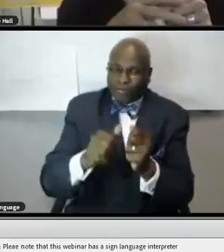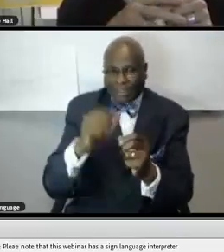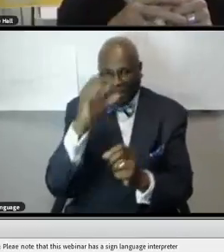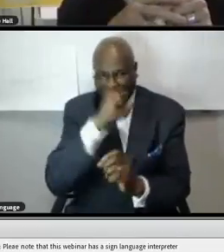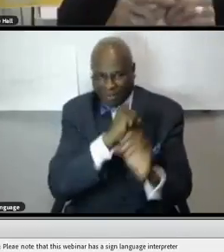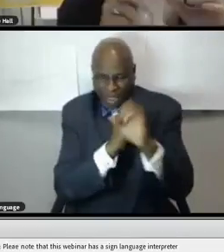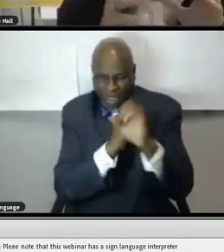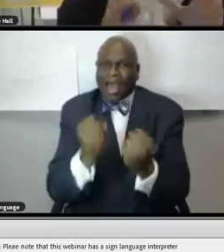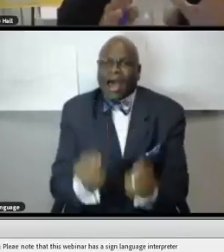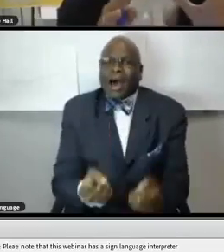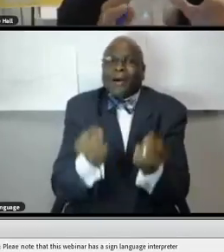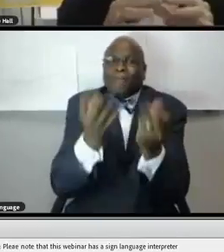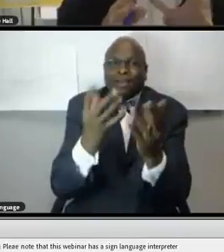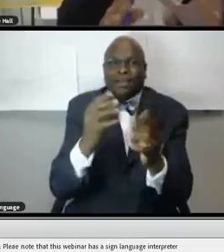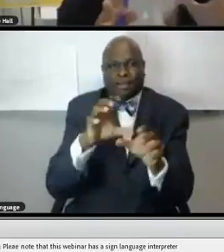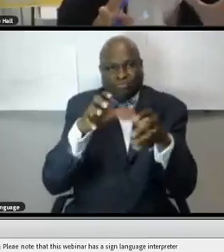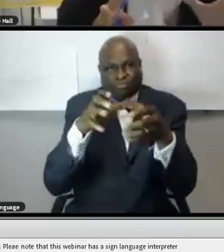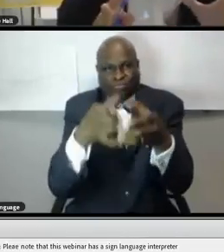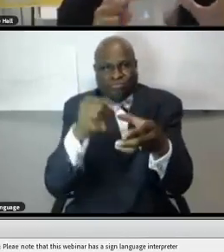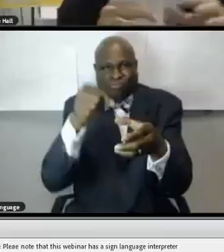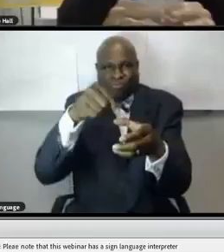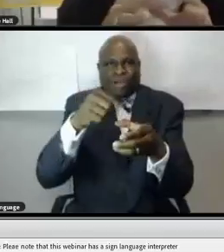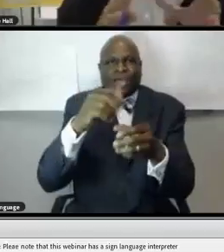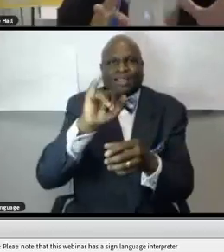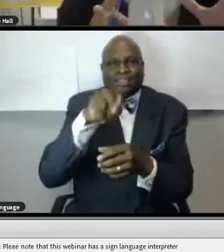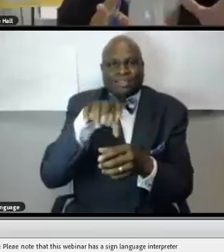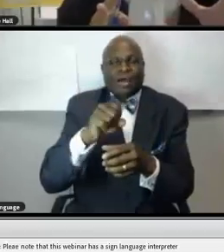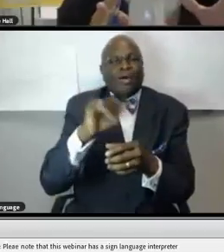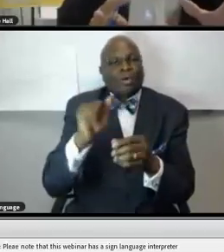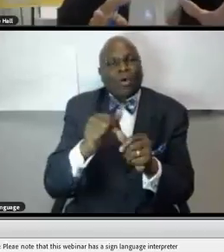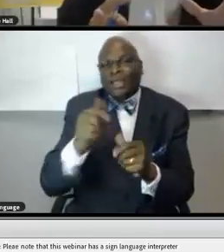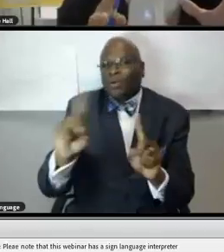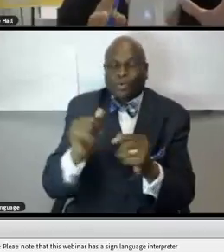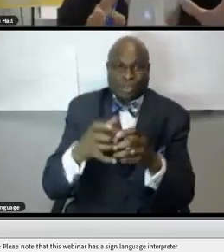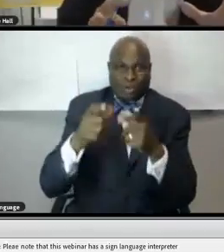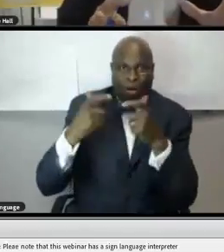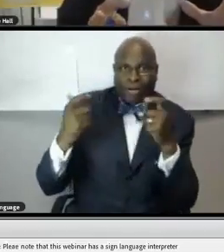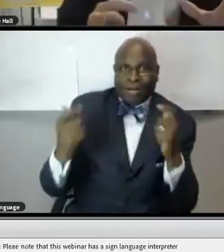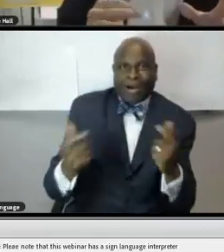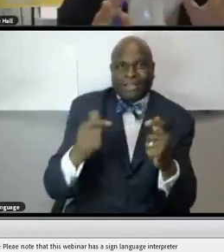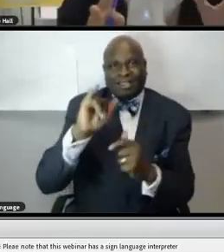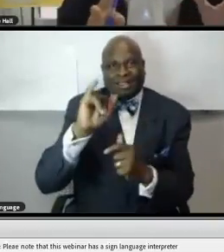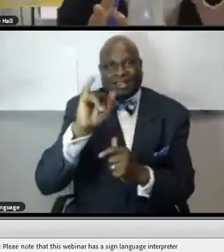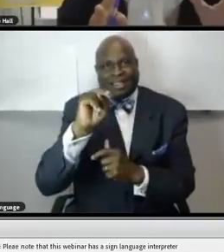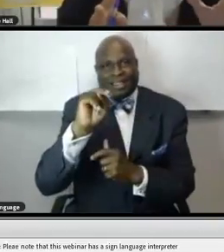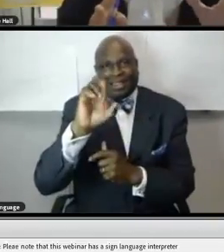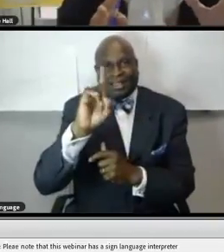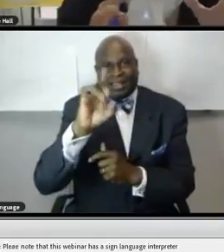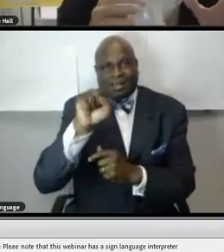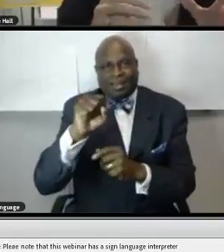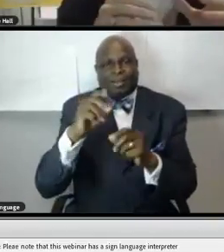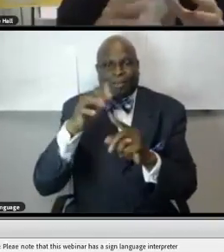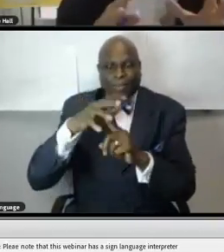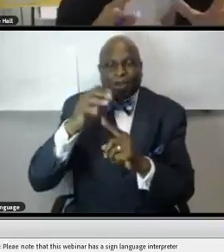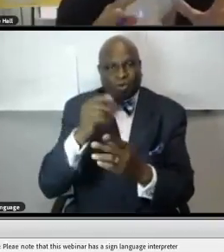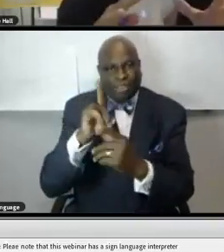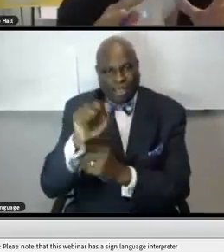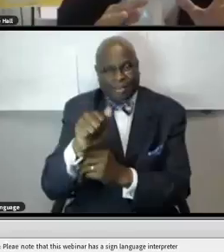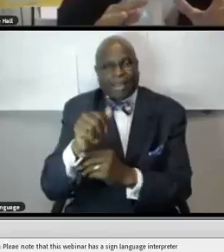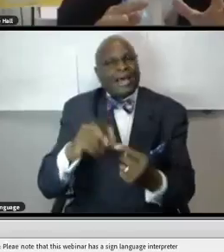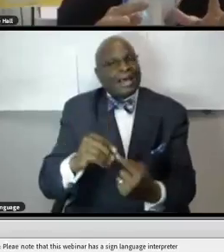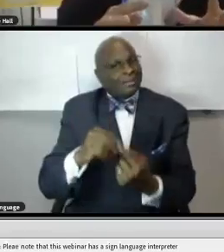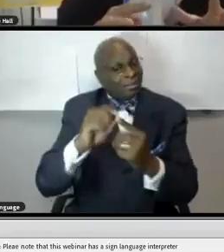indigenous population. So basically, we try to go everywhere where there's a large indigenous population and where we have good data. The exception